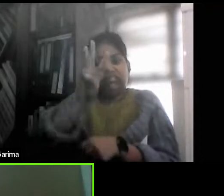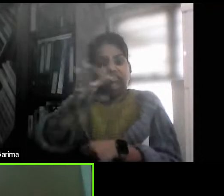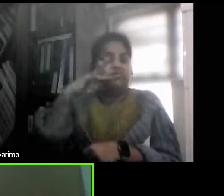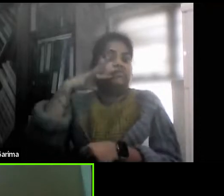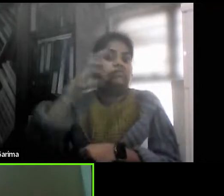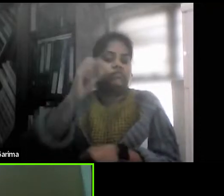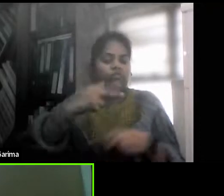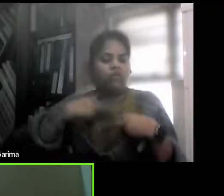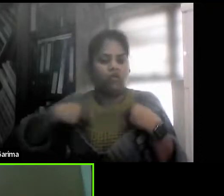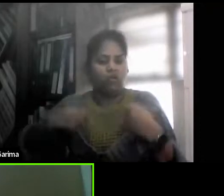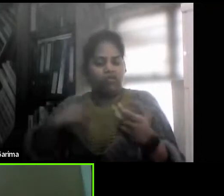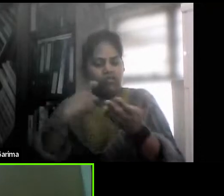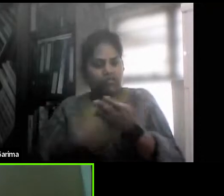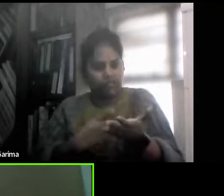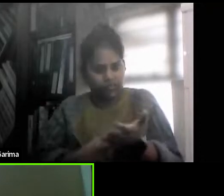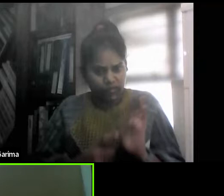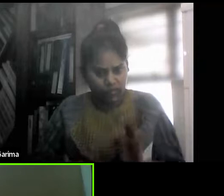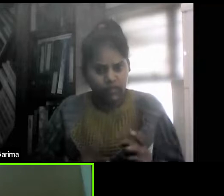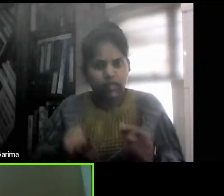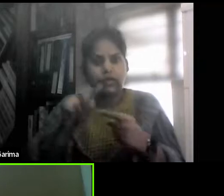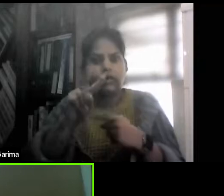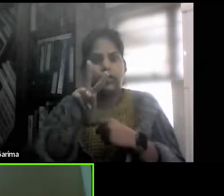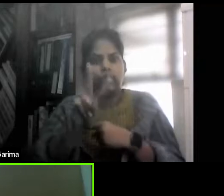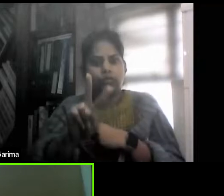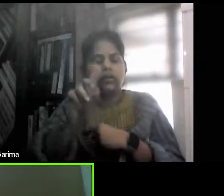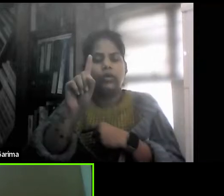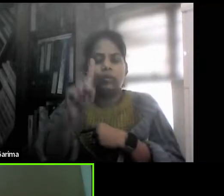is Government Order number 21